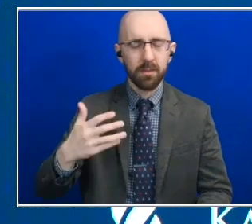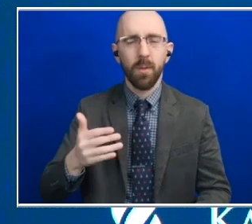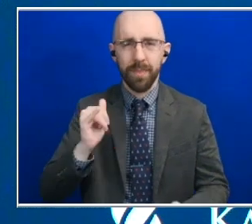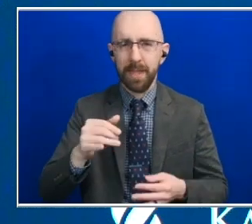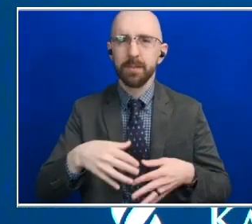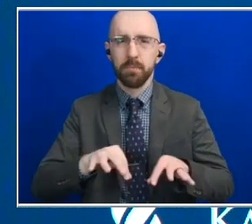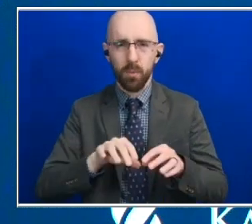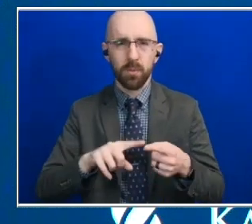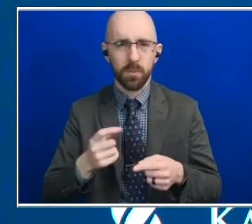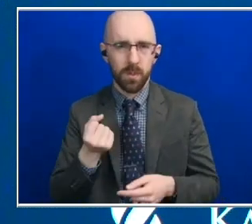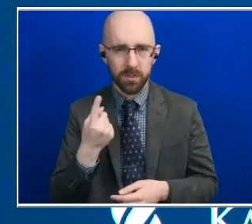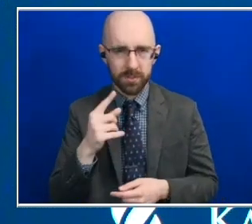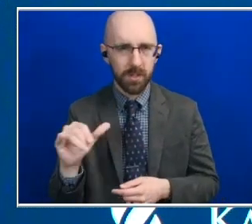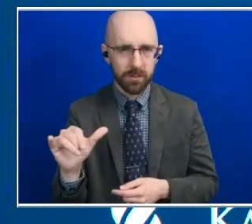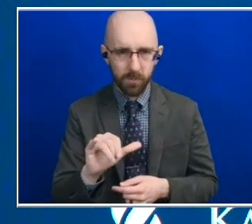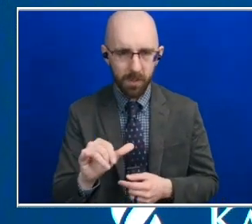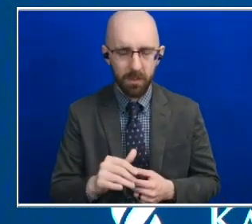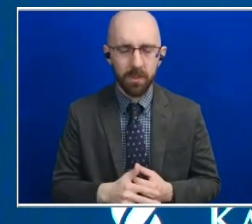as well.